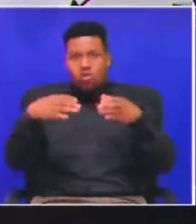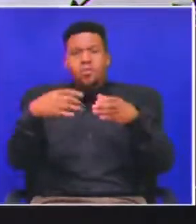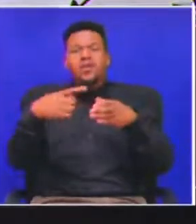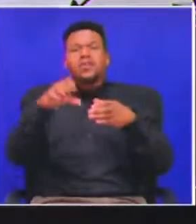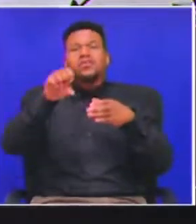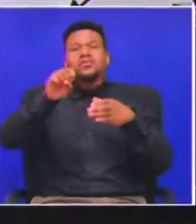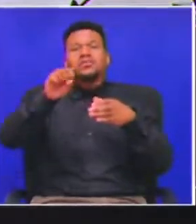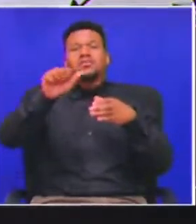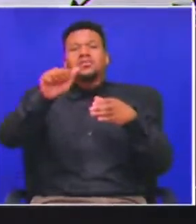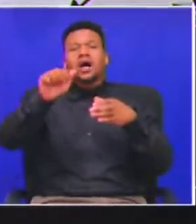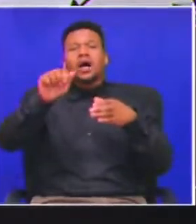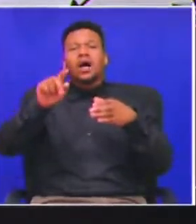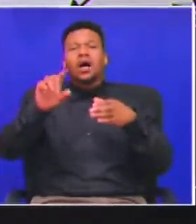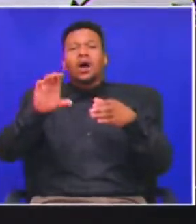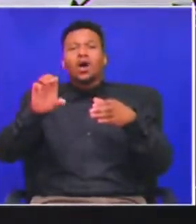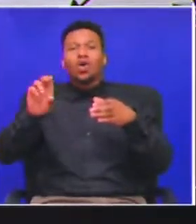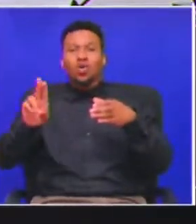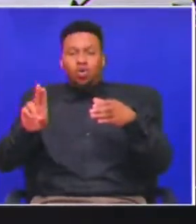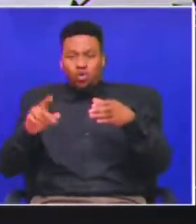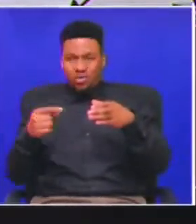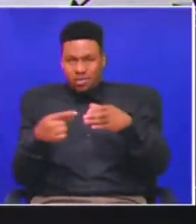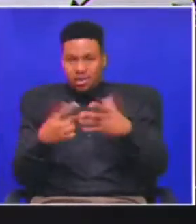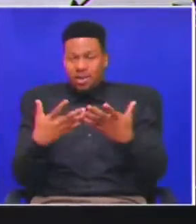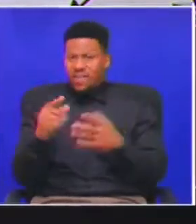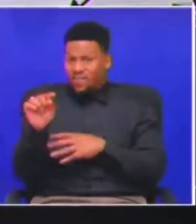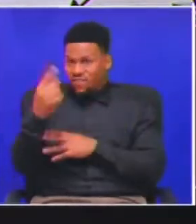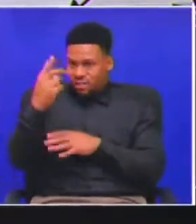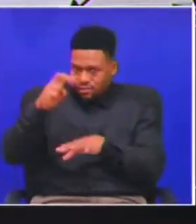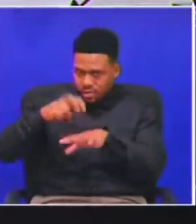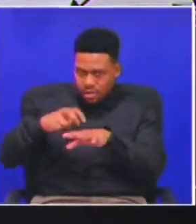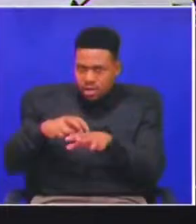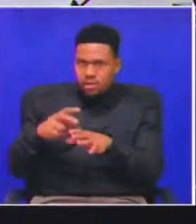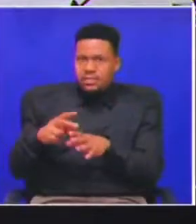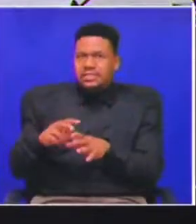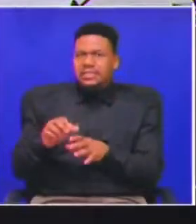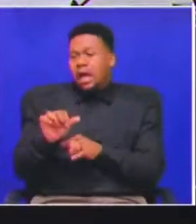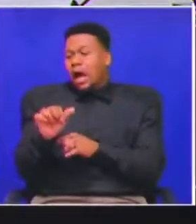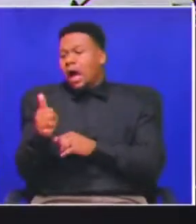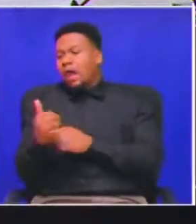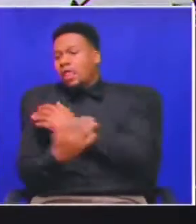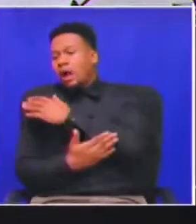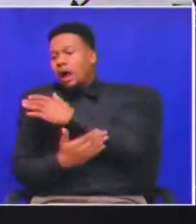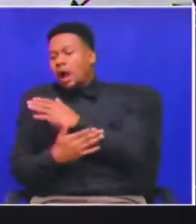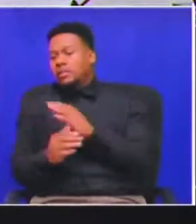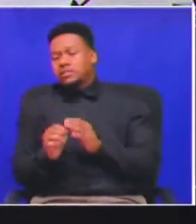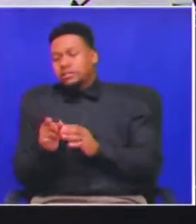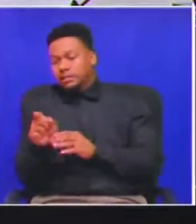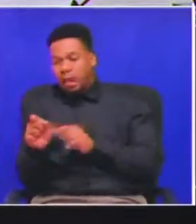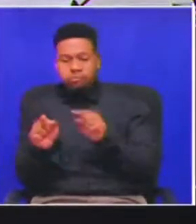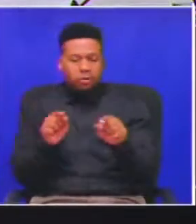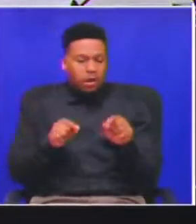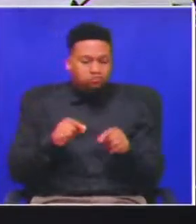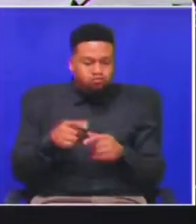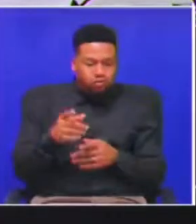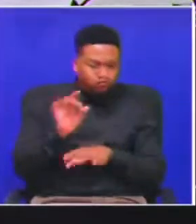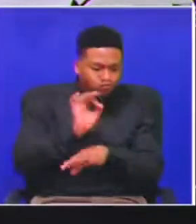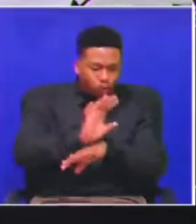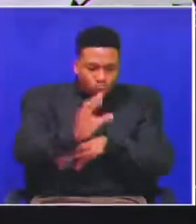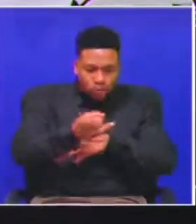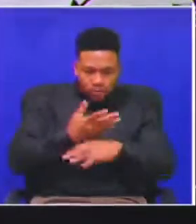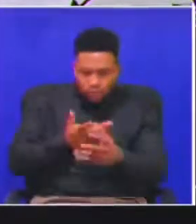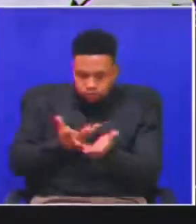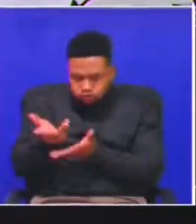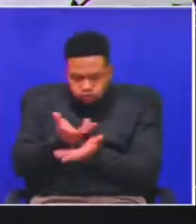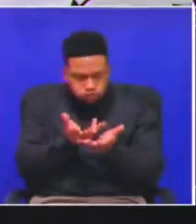negotiate and to consult our neighbors. But nearly all the countries that we've